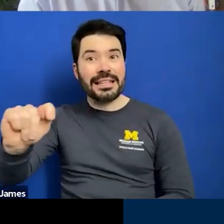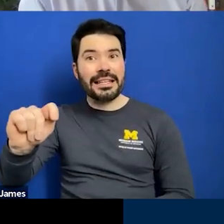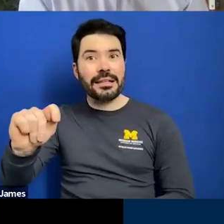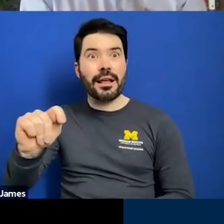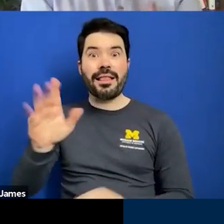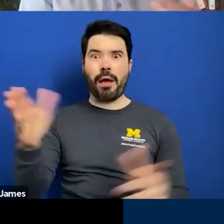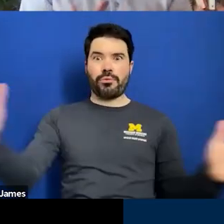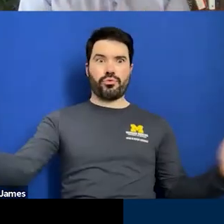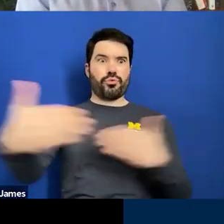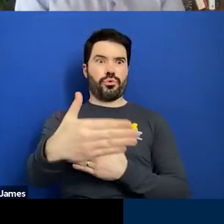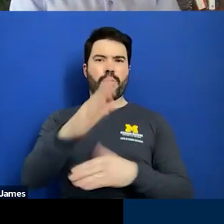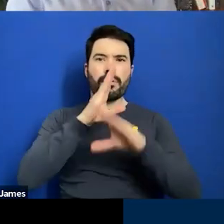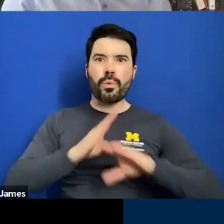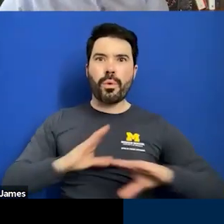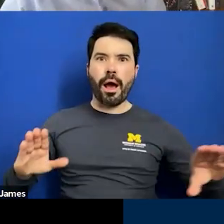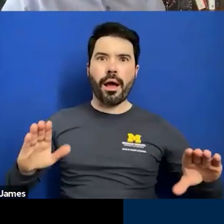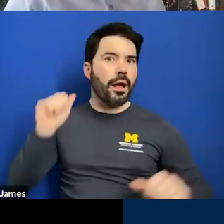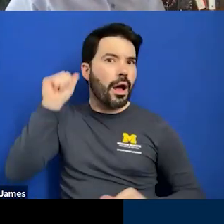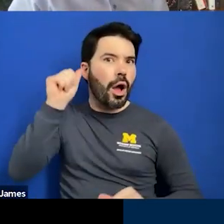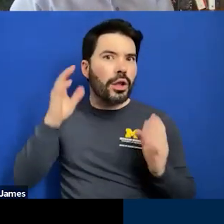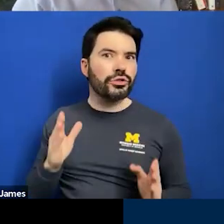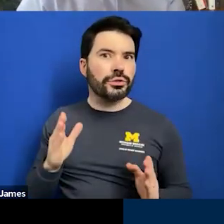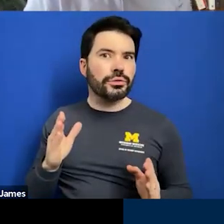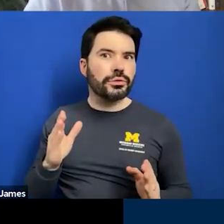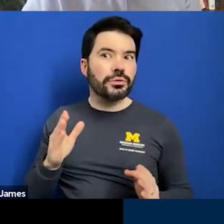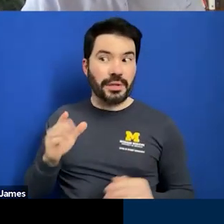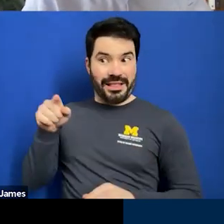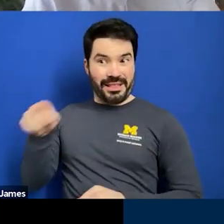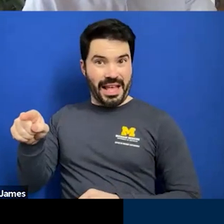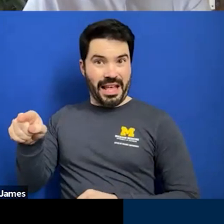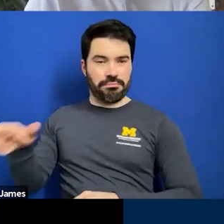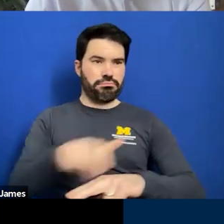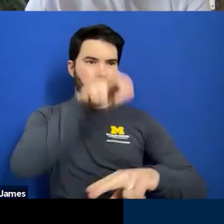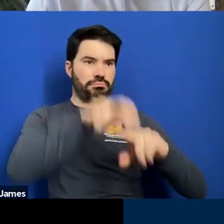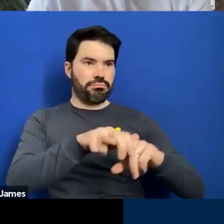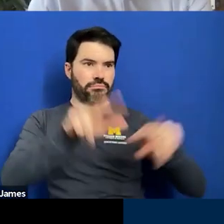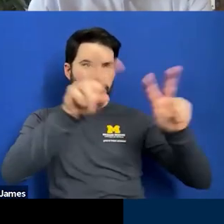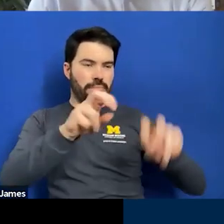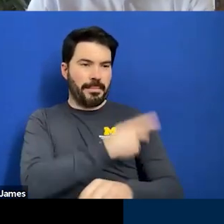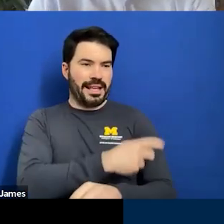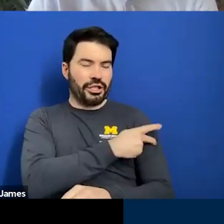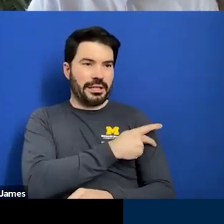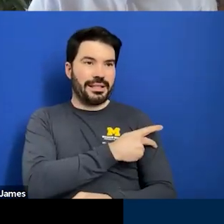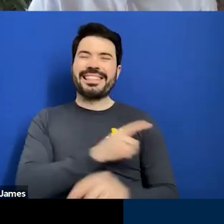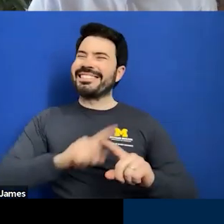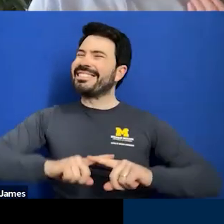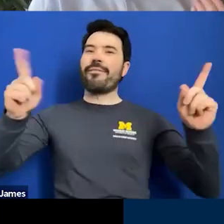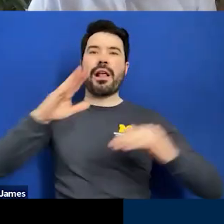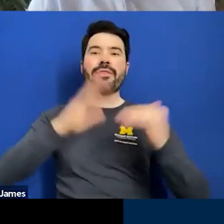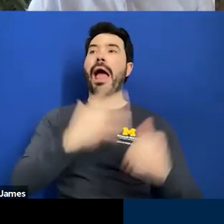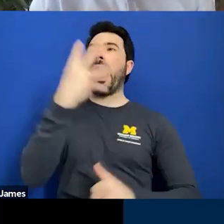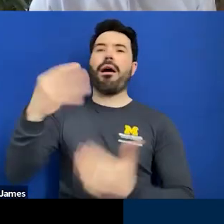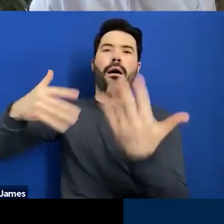audiologist, what you see in the exam chair can be altogether different from how people are interacting in the real world with